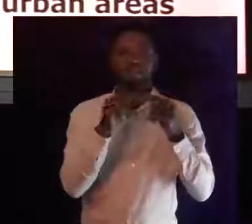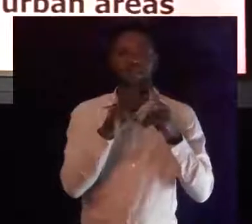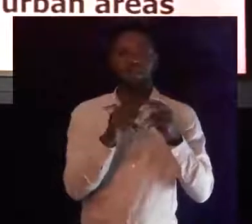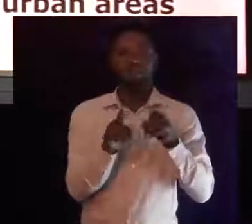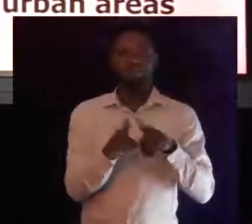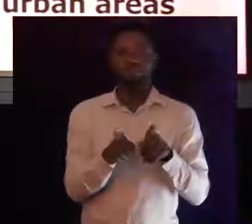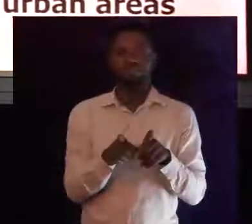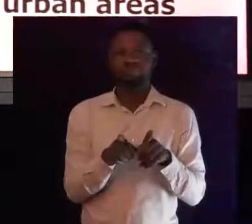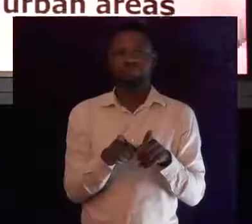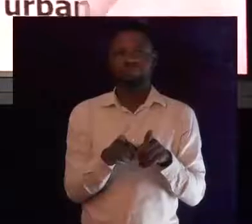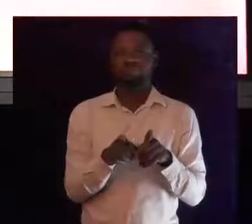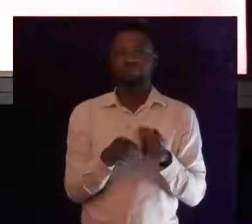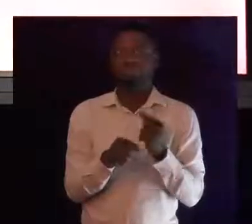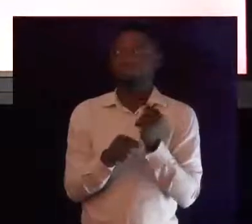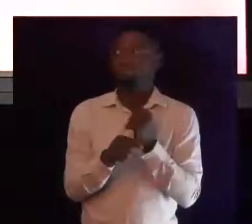areas.